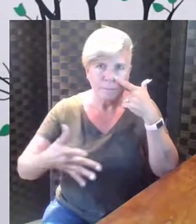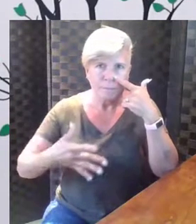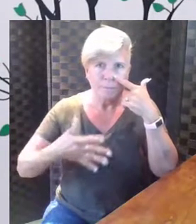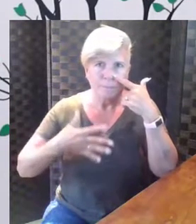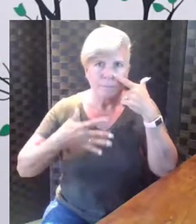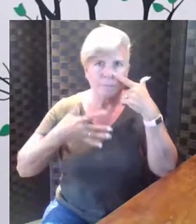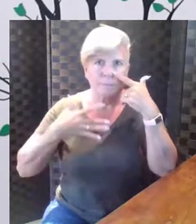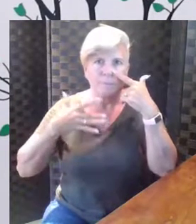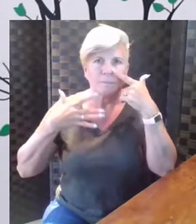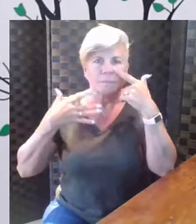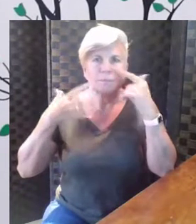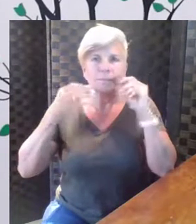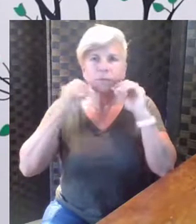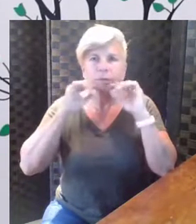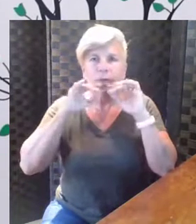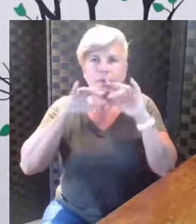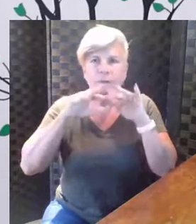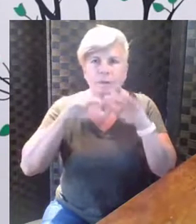in,